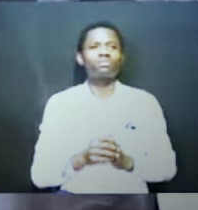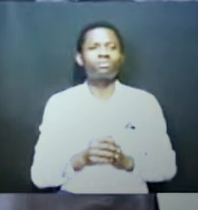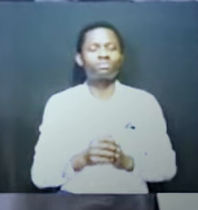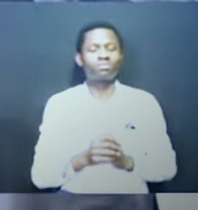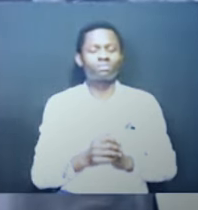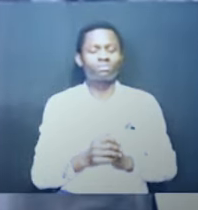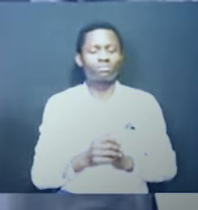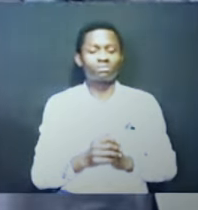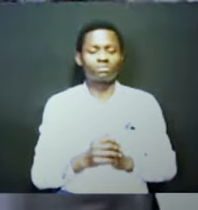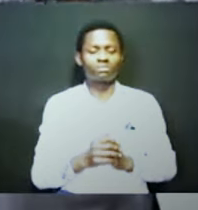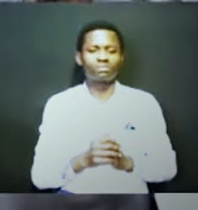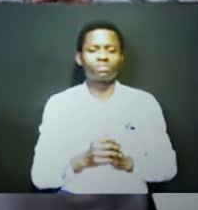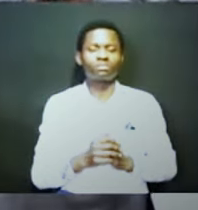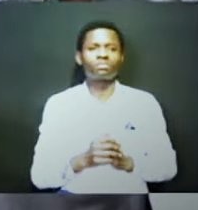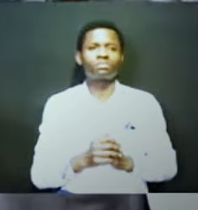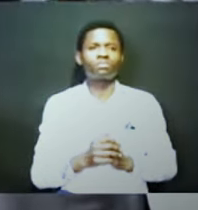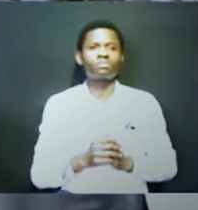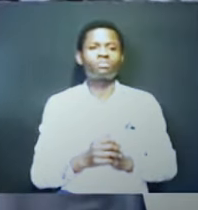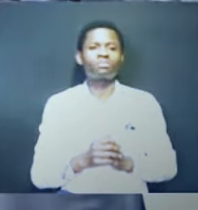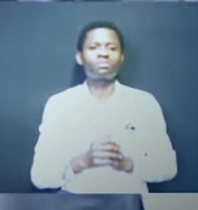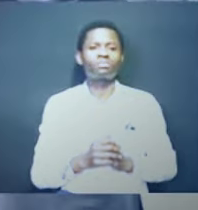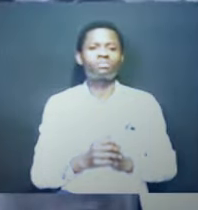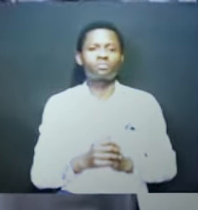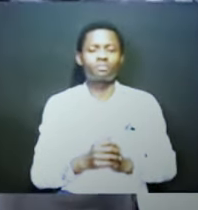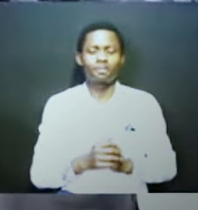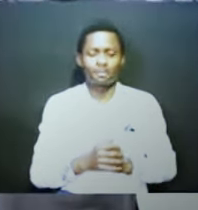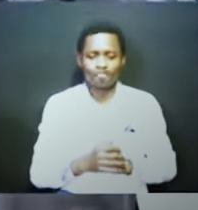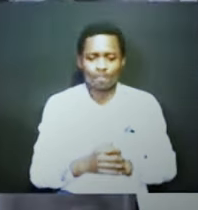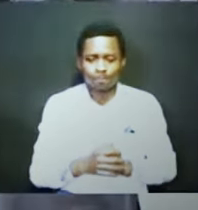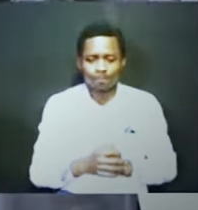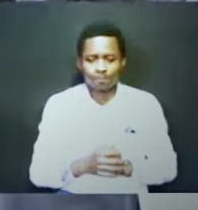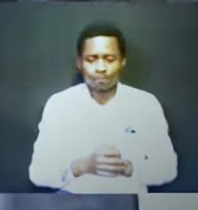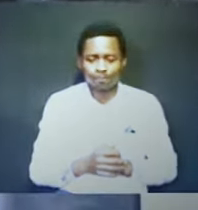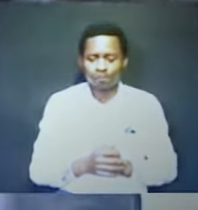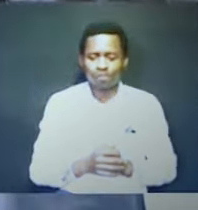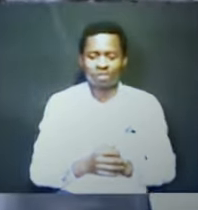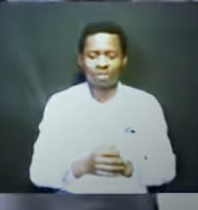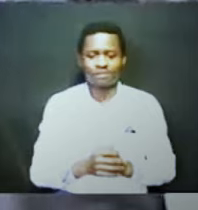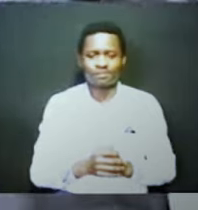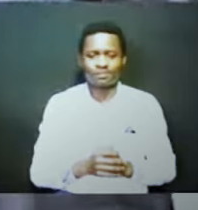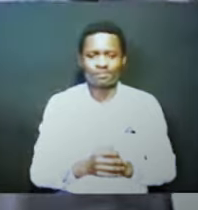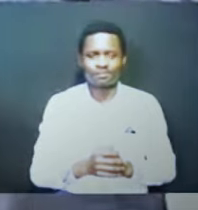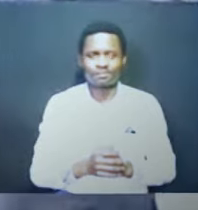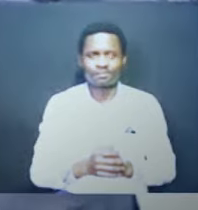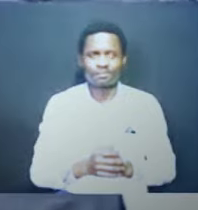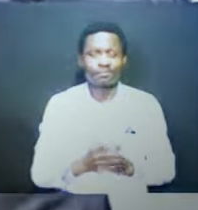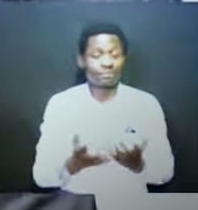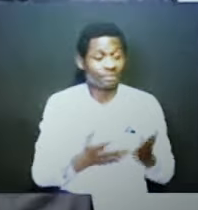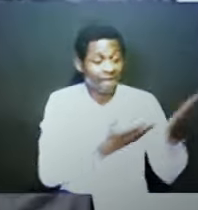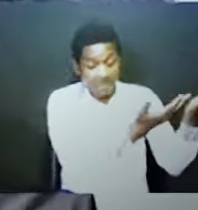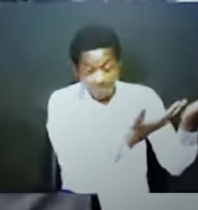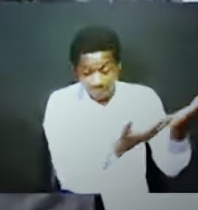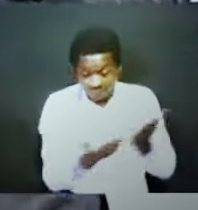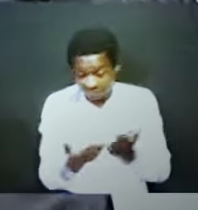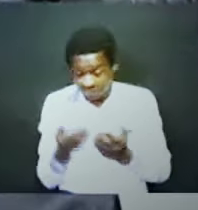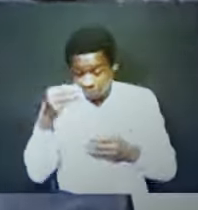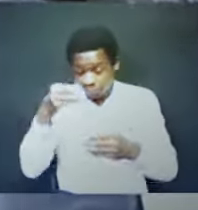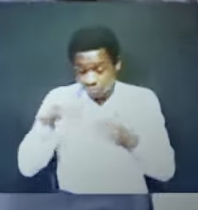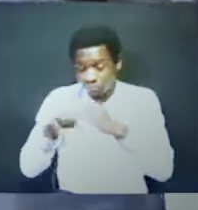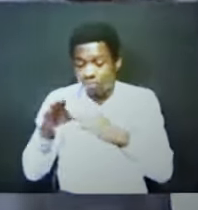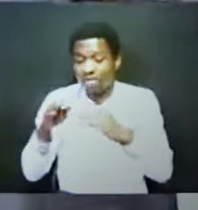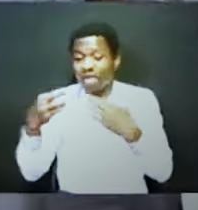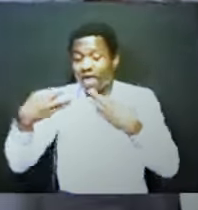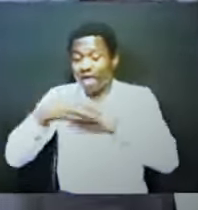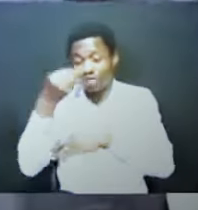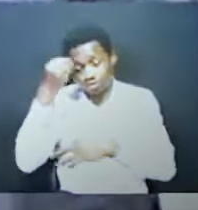ni emmerma ni nyina ene won rakapfo fiefo nyina. I brought them into the house of the